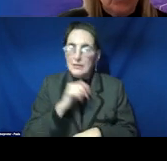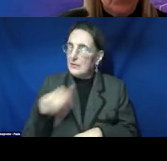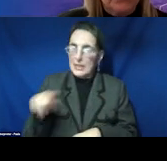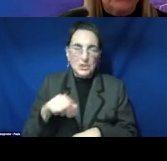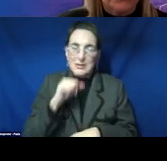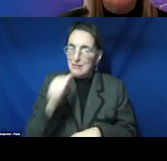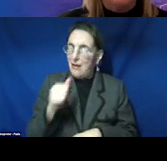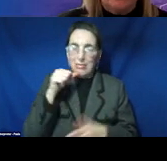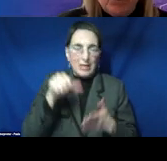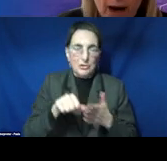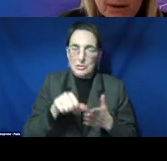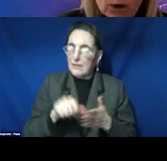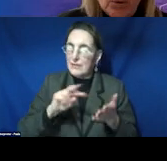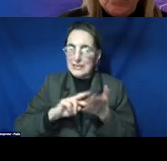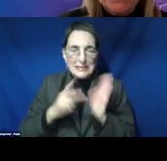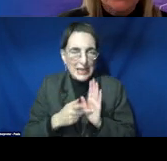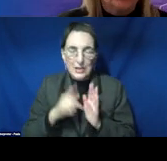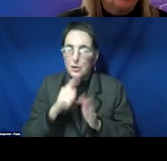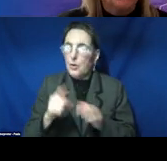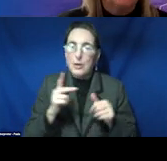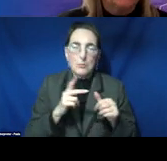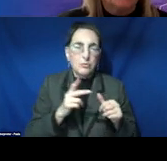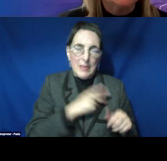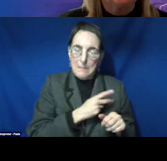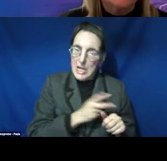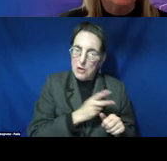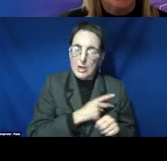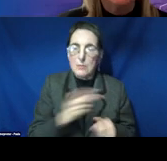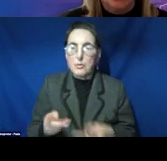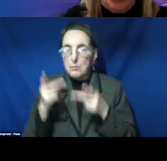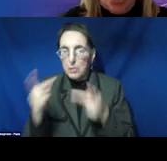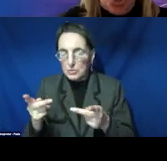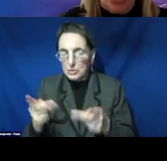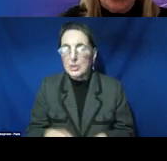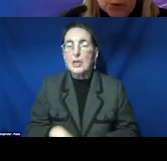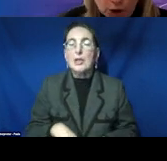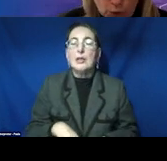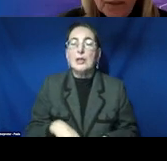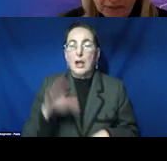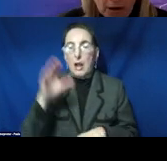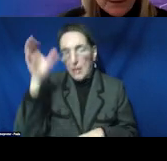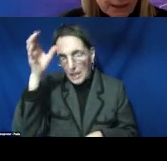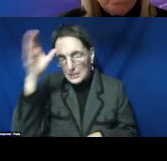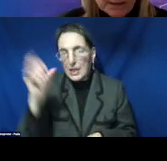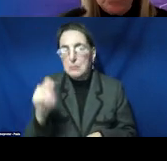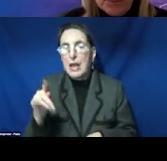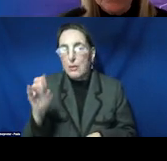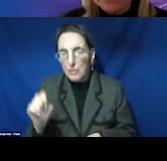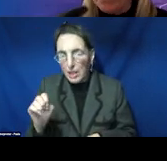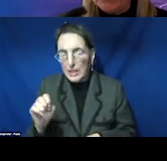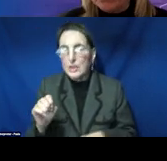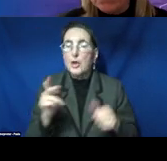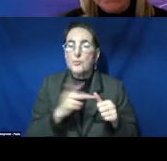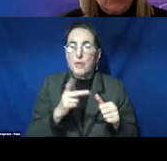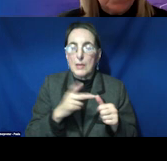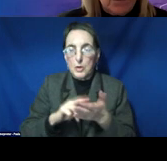preliminary proposals. The primary purpose of requiring a concept outline are to ensure that the concept being proposed